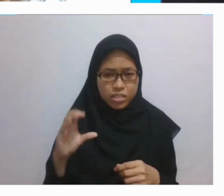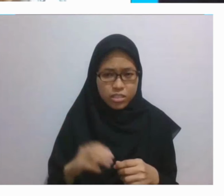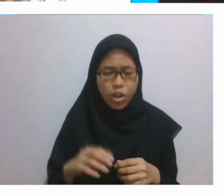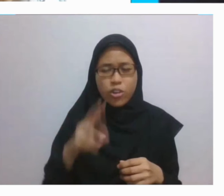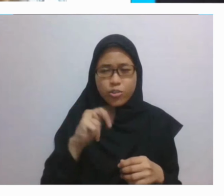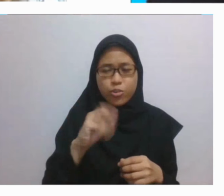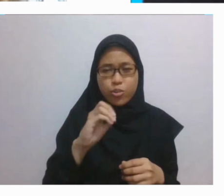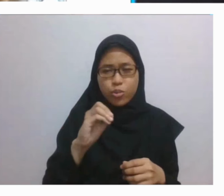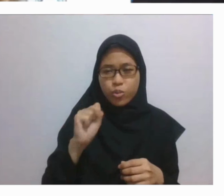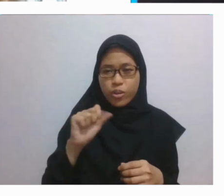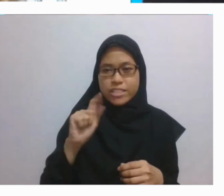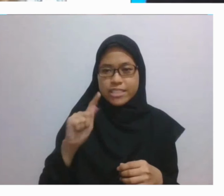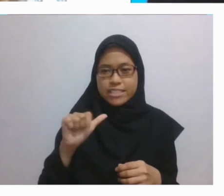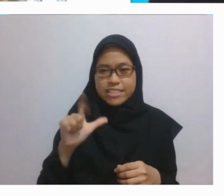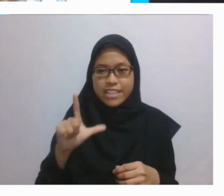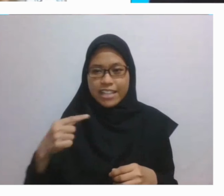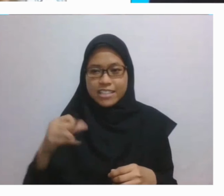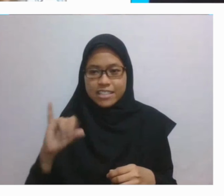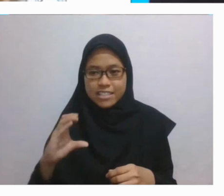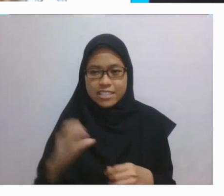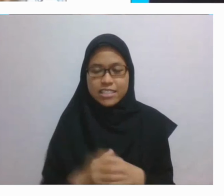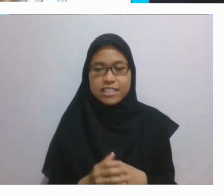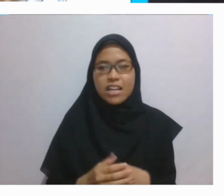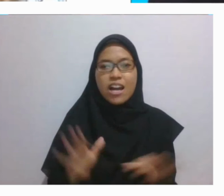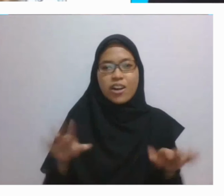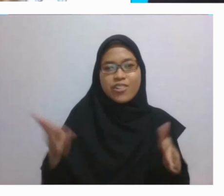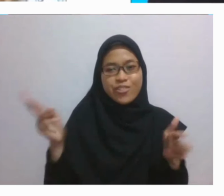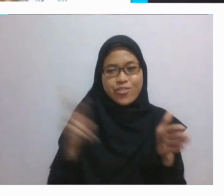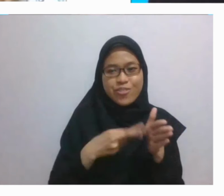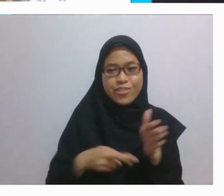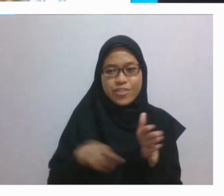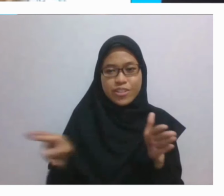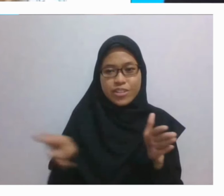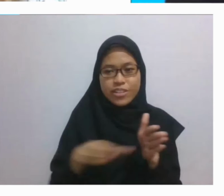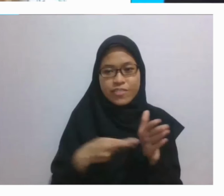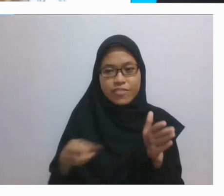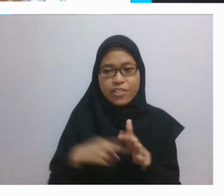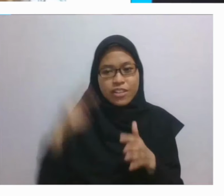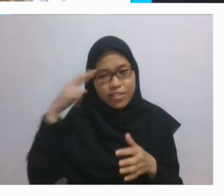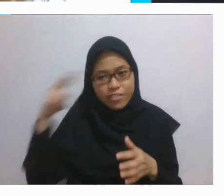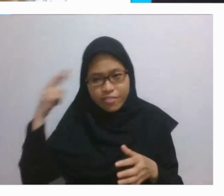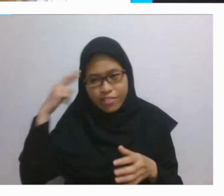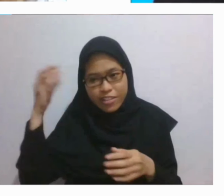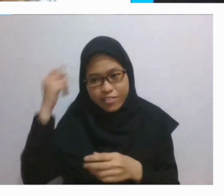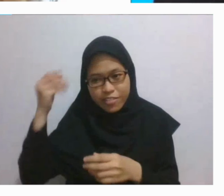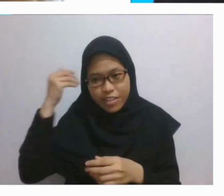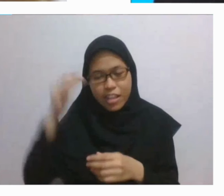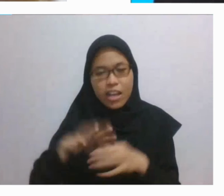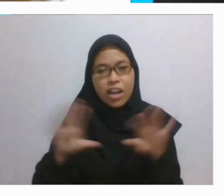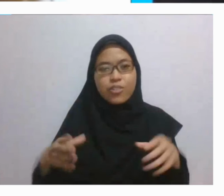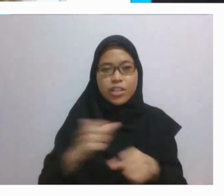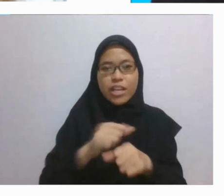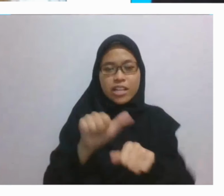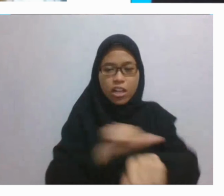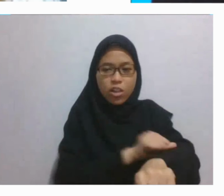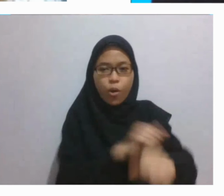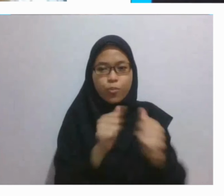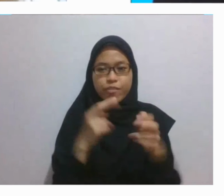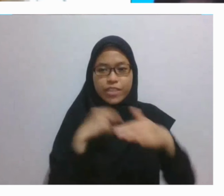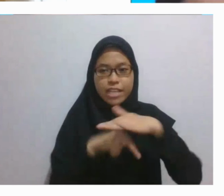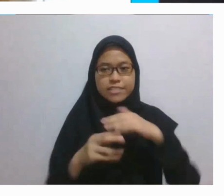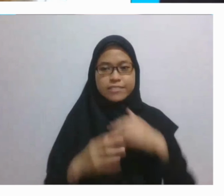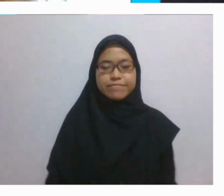nostalgic. So I'm just wondering how you might sort of reflect on that, getting along with nature, bring, you know, how you might sort of characterize it. Yeah, I